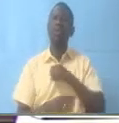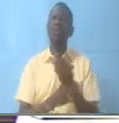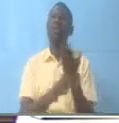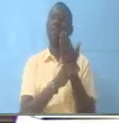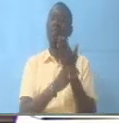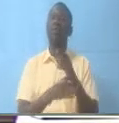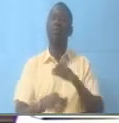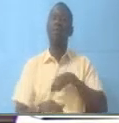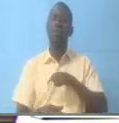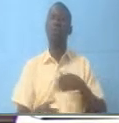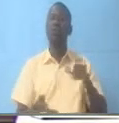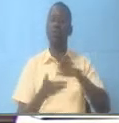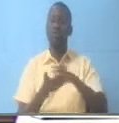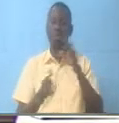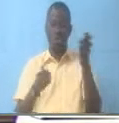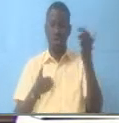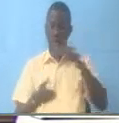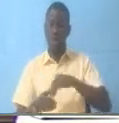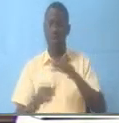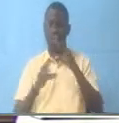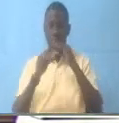TRRC,